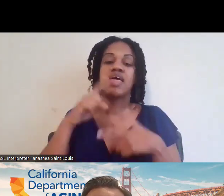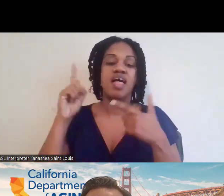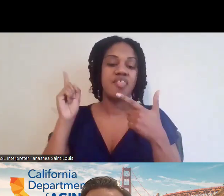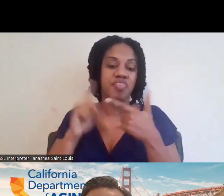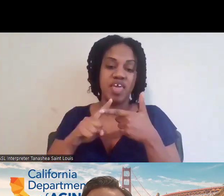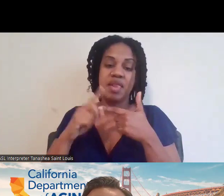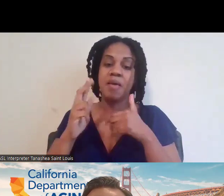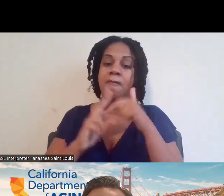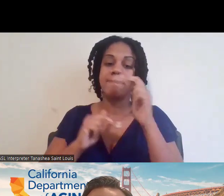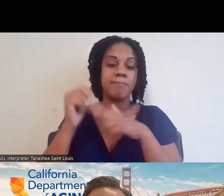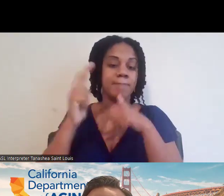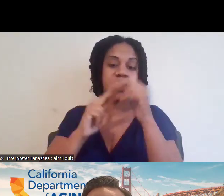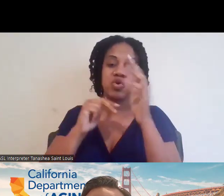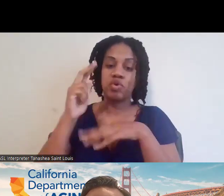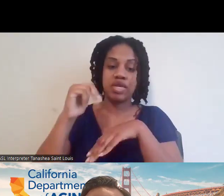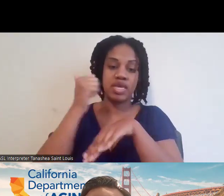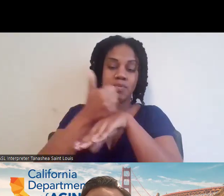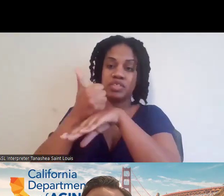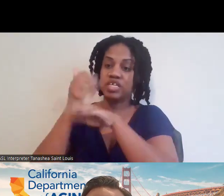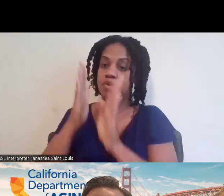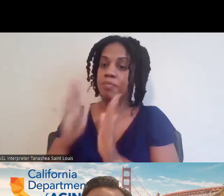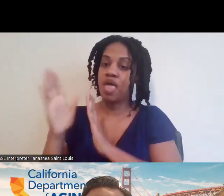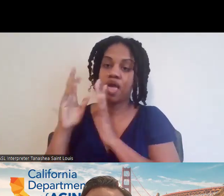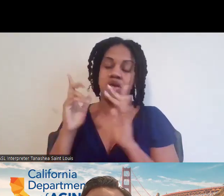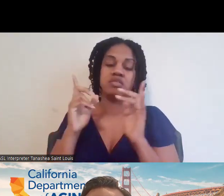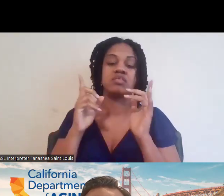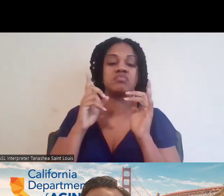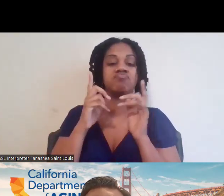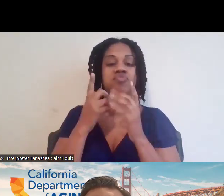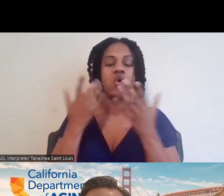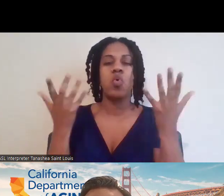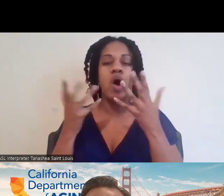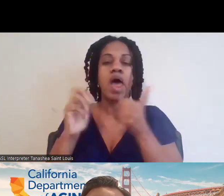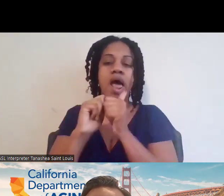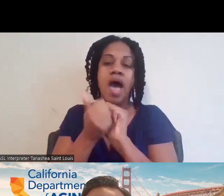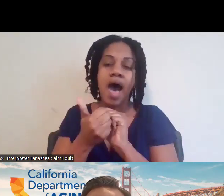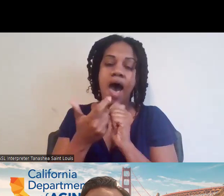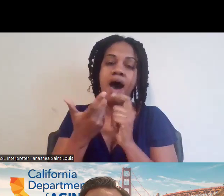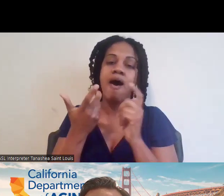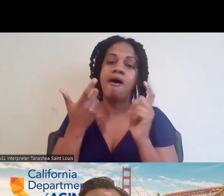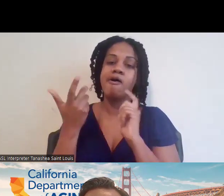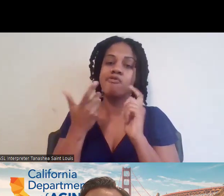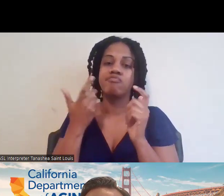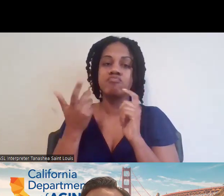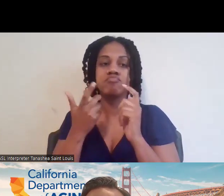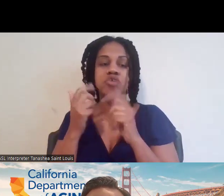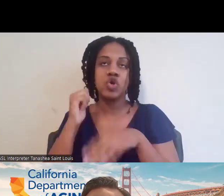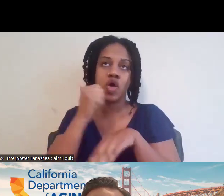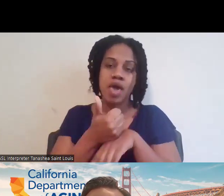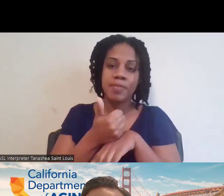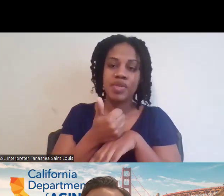out implementation plans. So really determining, what and how it will take us to actually implement these